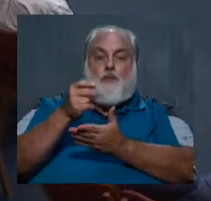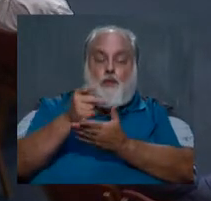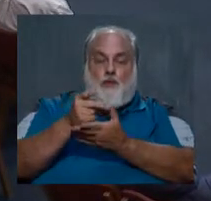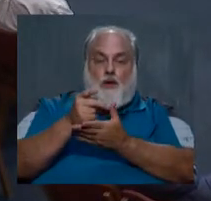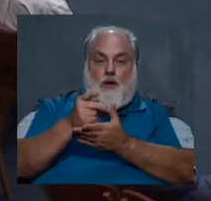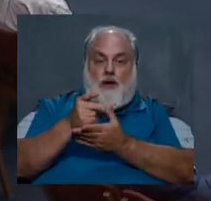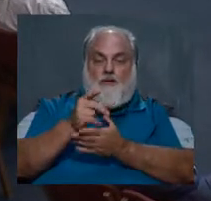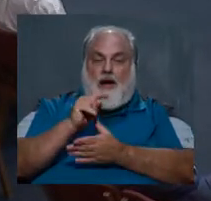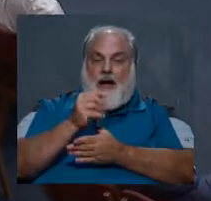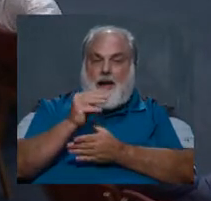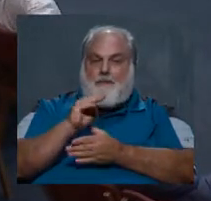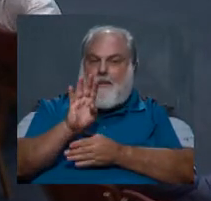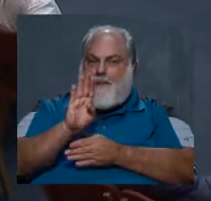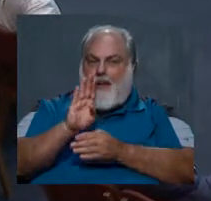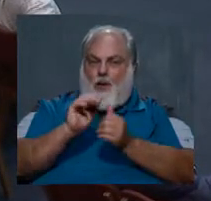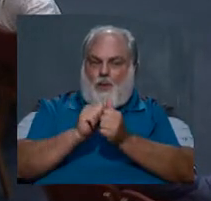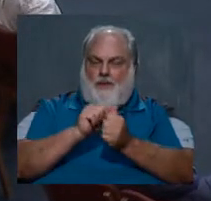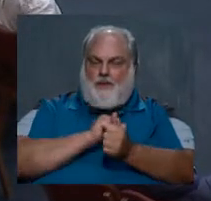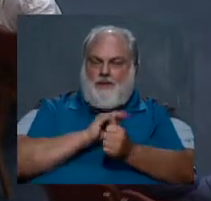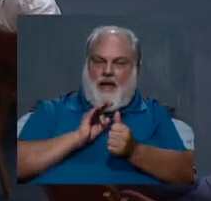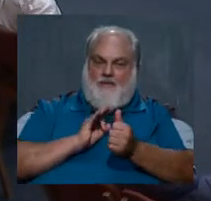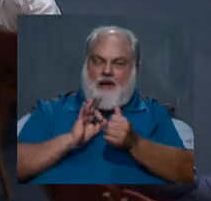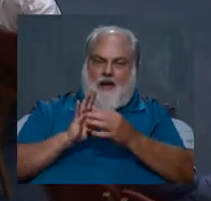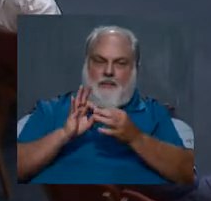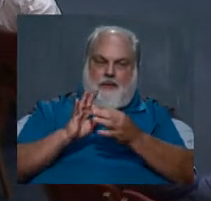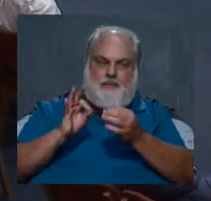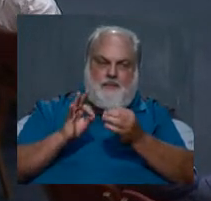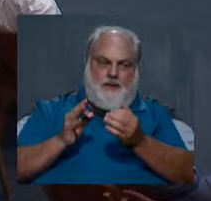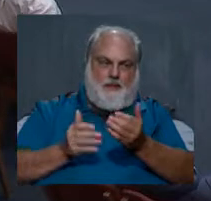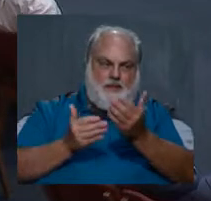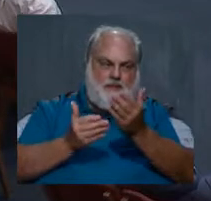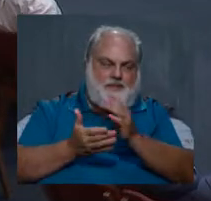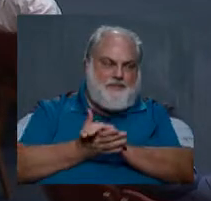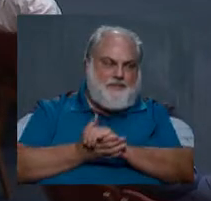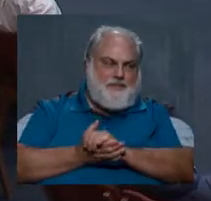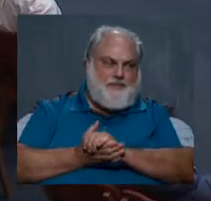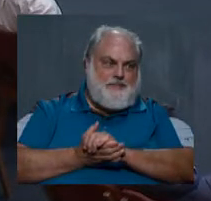of item B with all staff recommendations and comments.